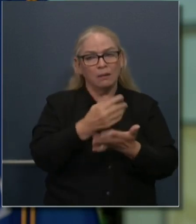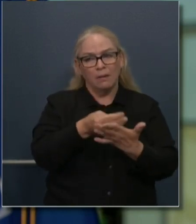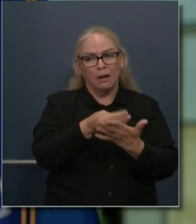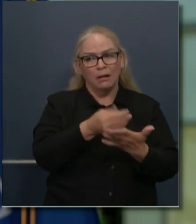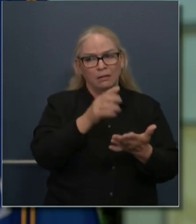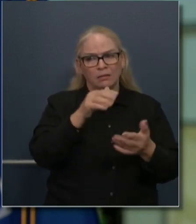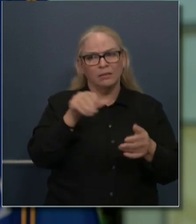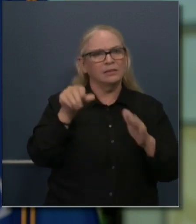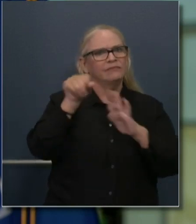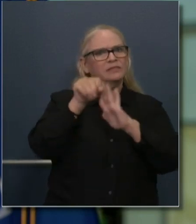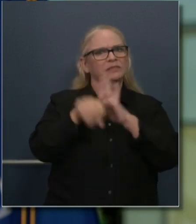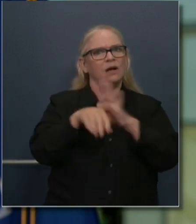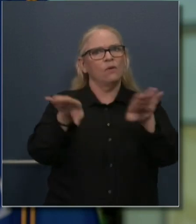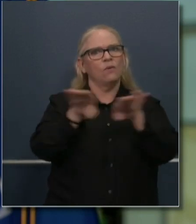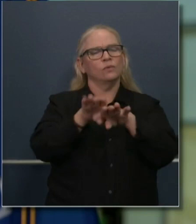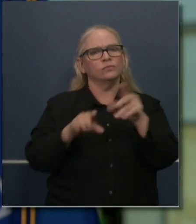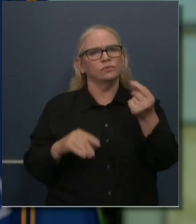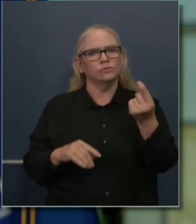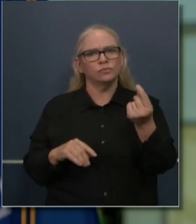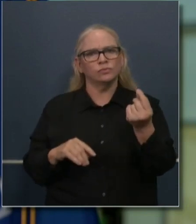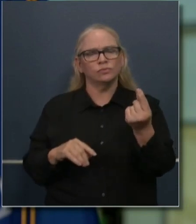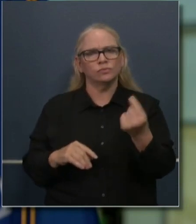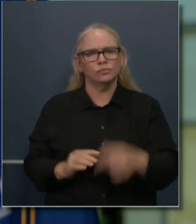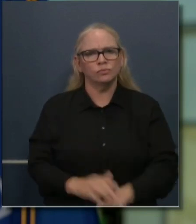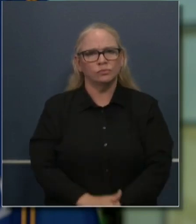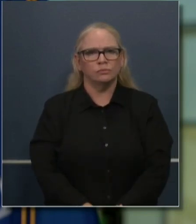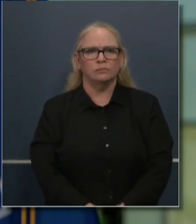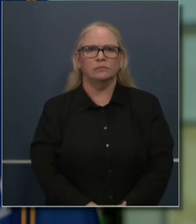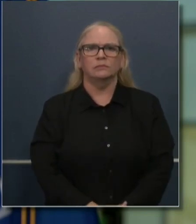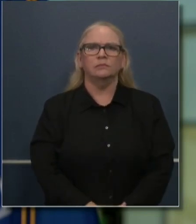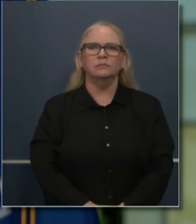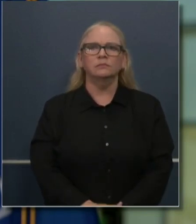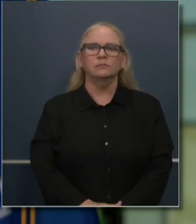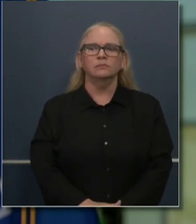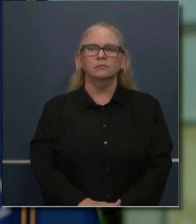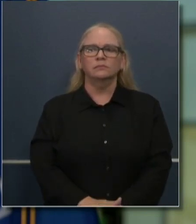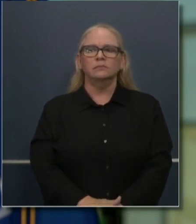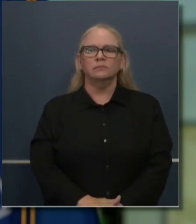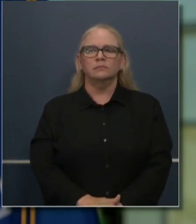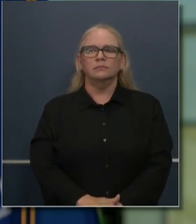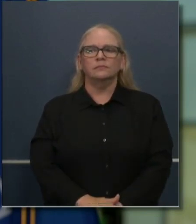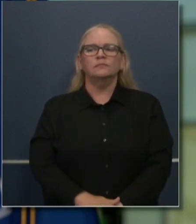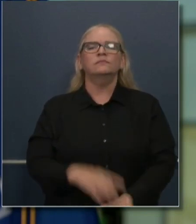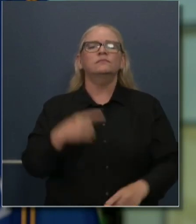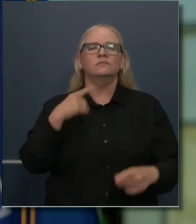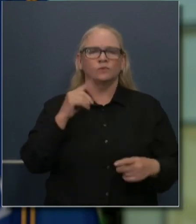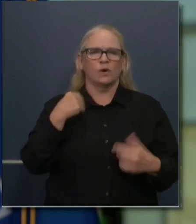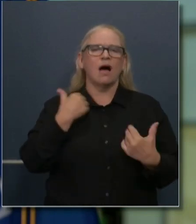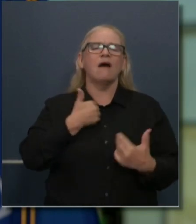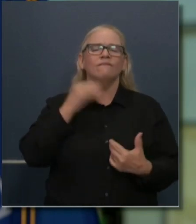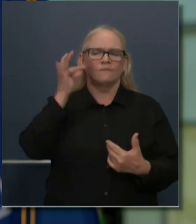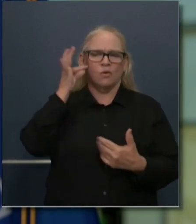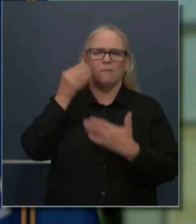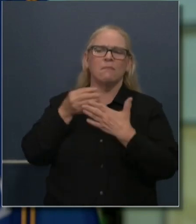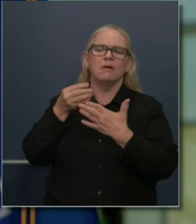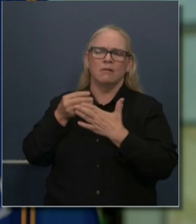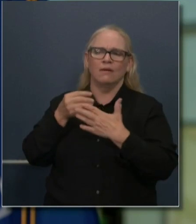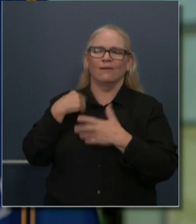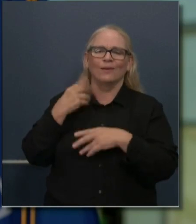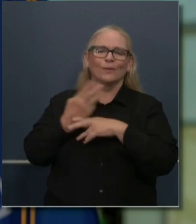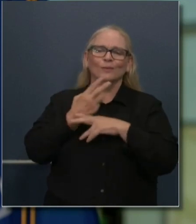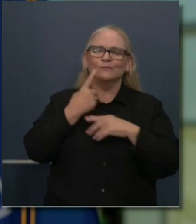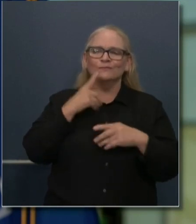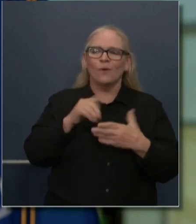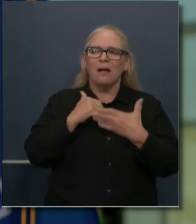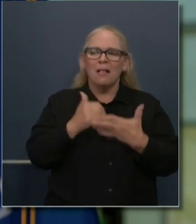has programs to secure federal dollars for homeless and now purchasing through our Project Home Key, not just Room Key,